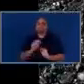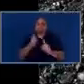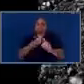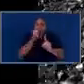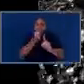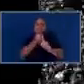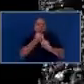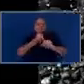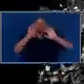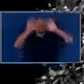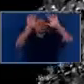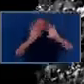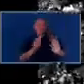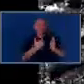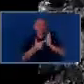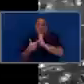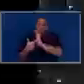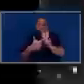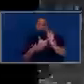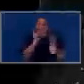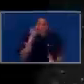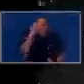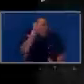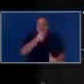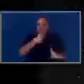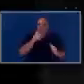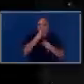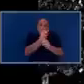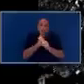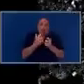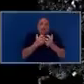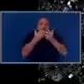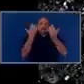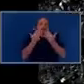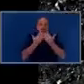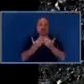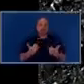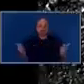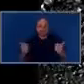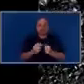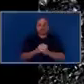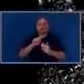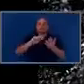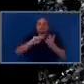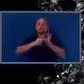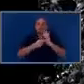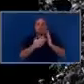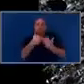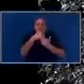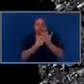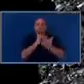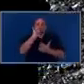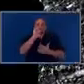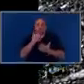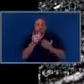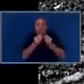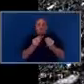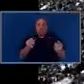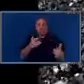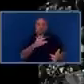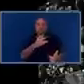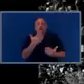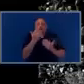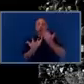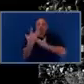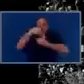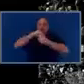great sign. It looks like we picked up a lot of material, and that means that some of it likely made it into that sampling mechanism.